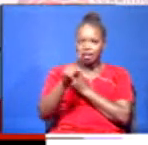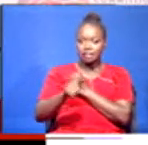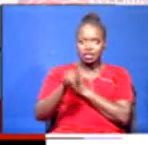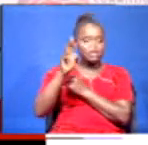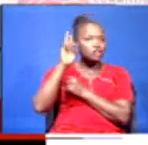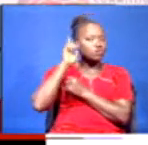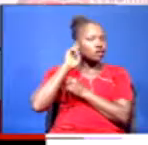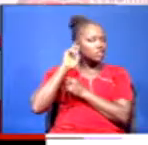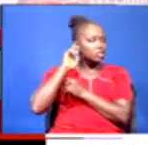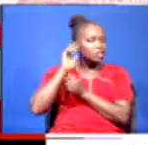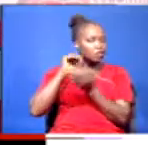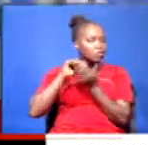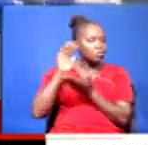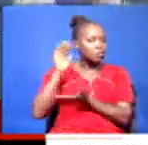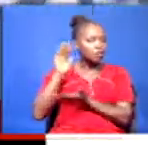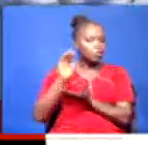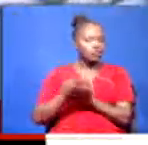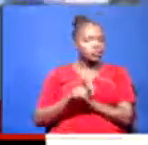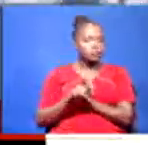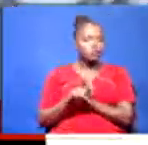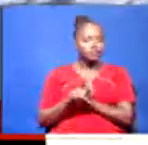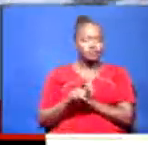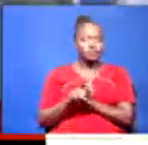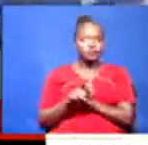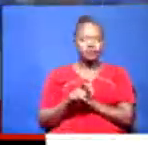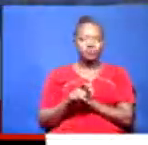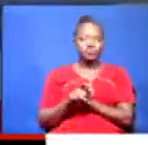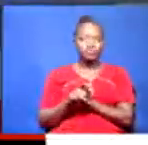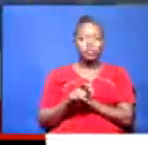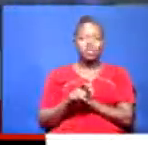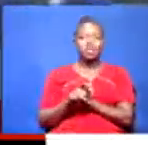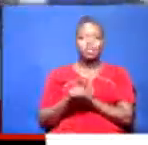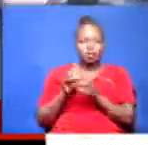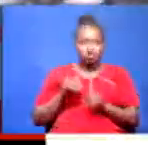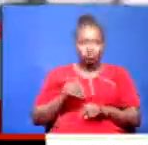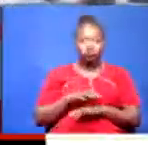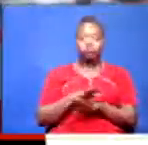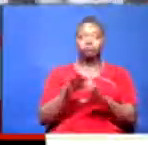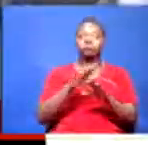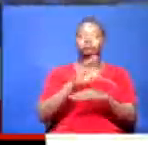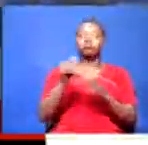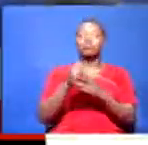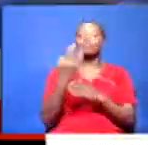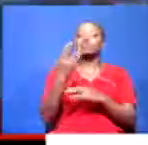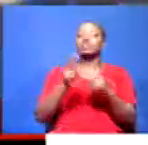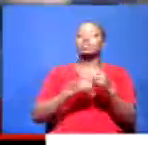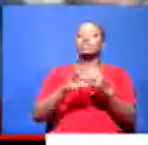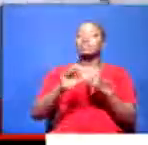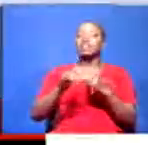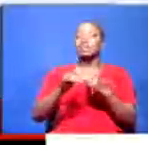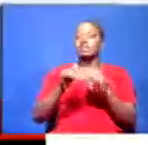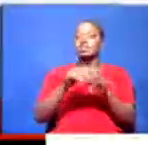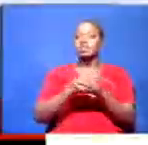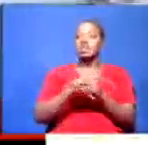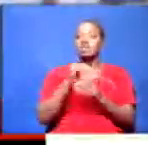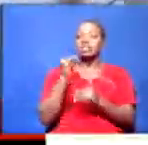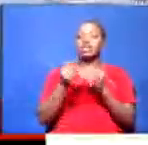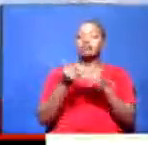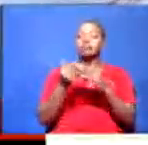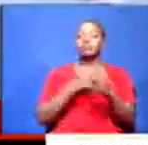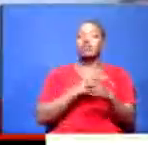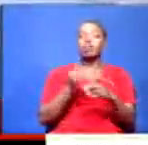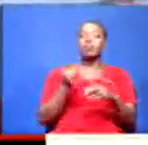listen most to. The run will traverse all 47 counties in the country and conclude before the August